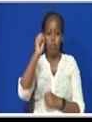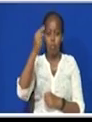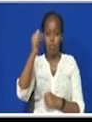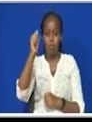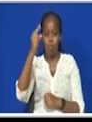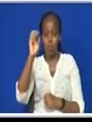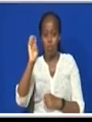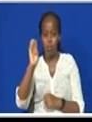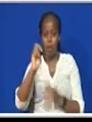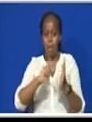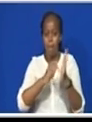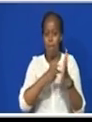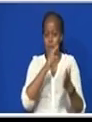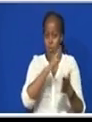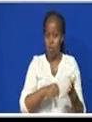give a factual